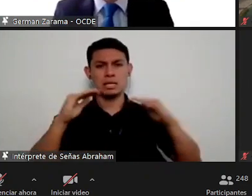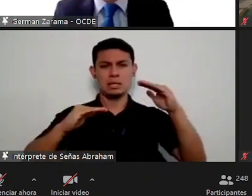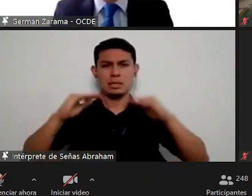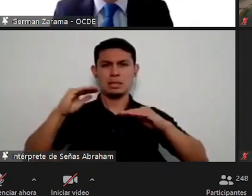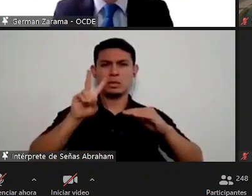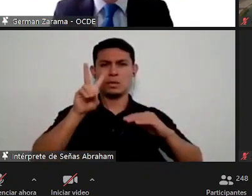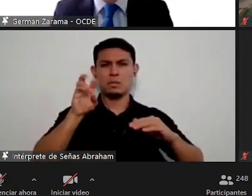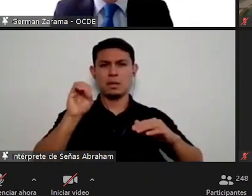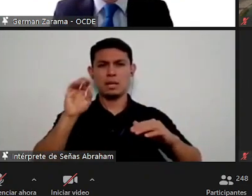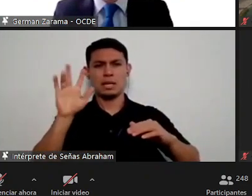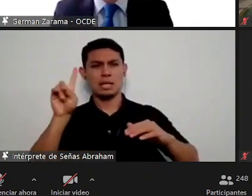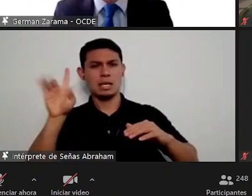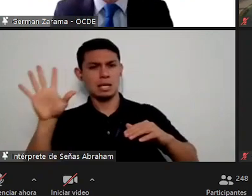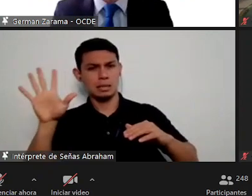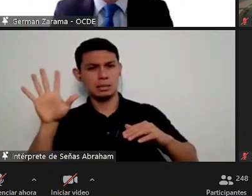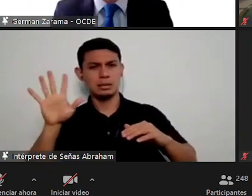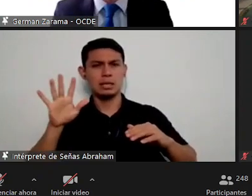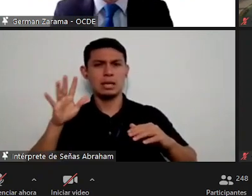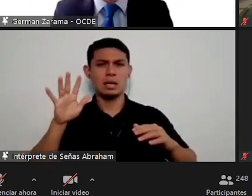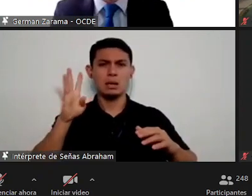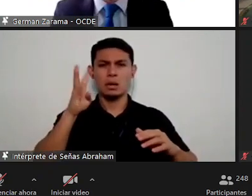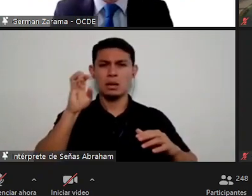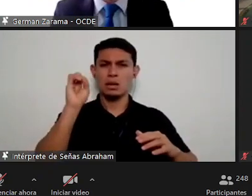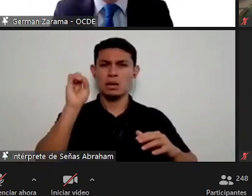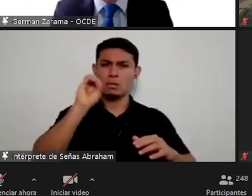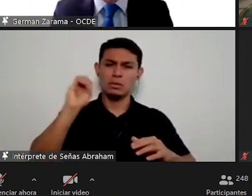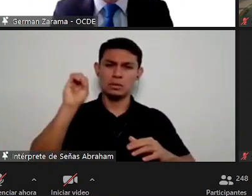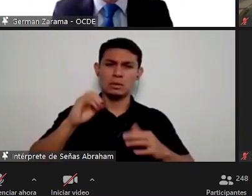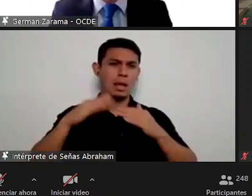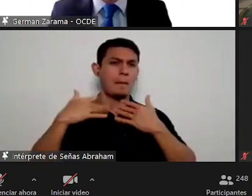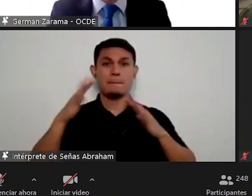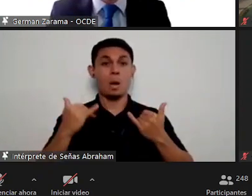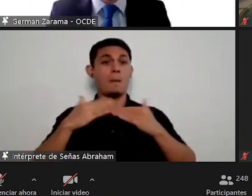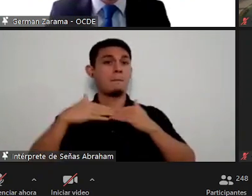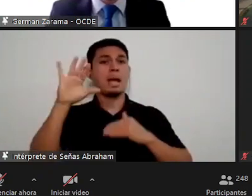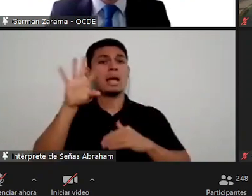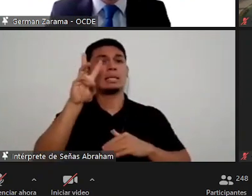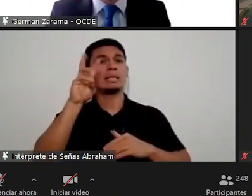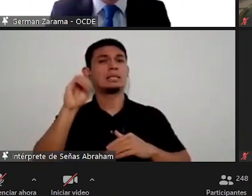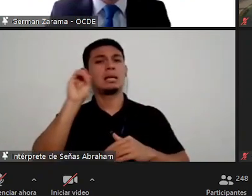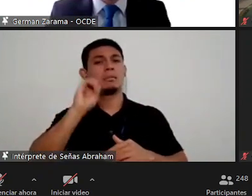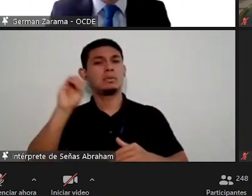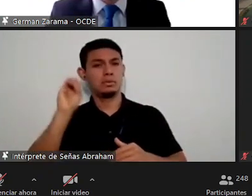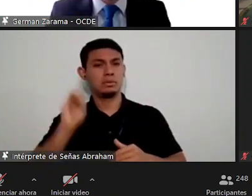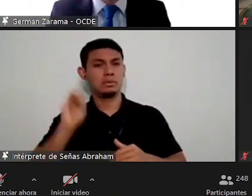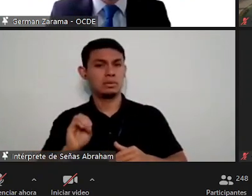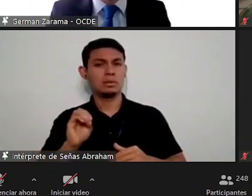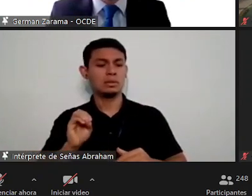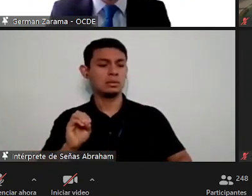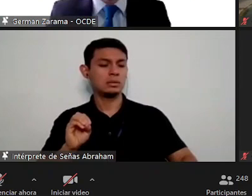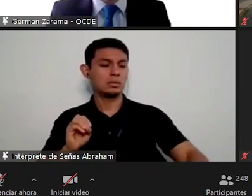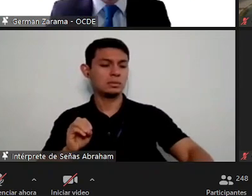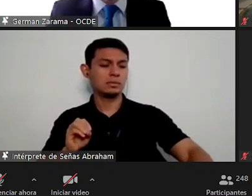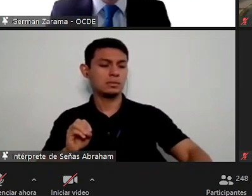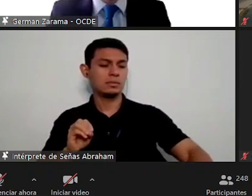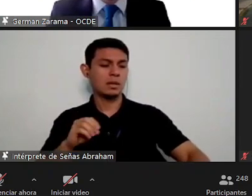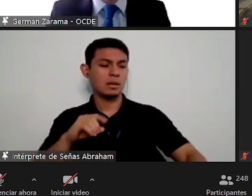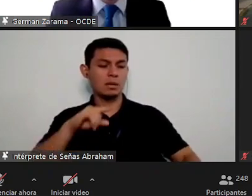this statistic to 2015 it was a 4016 and now it's over 60 percent of